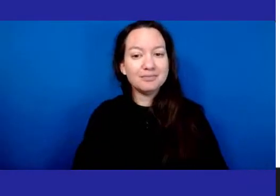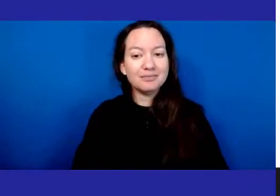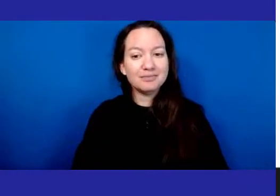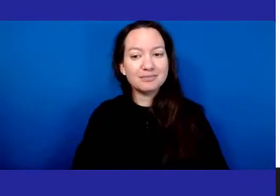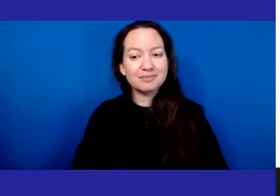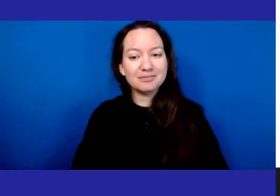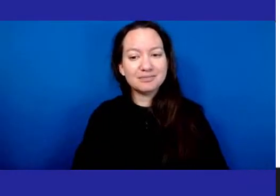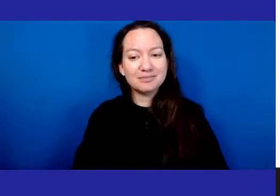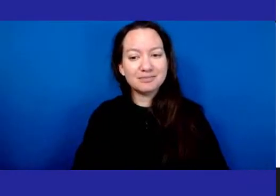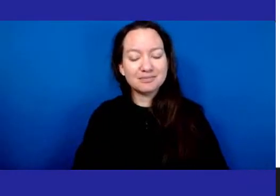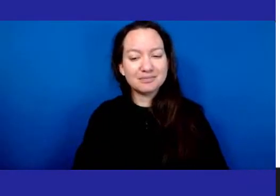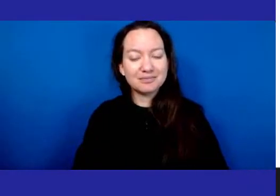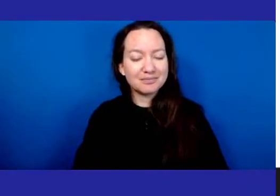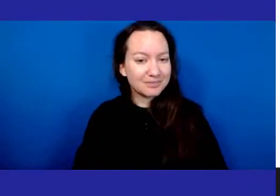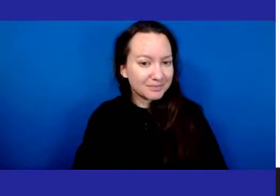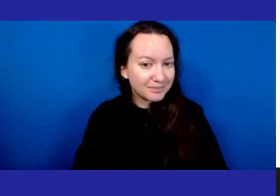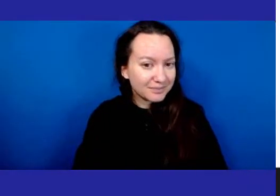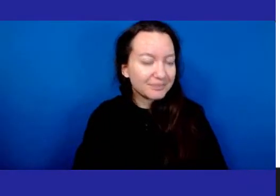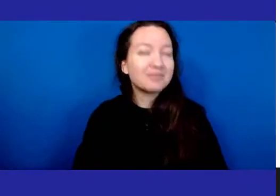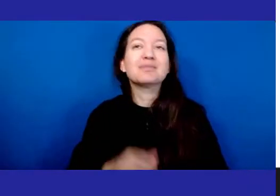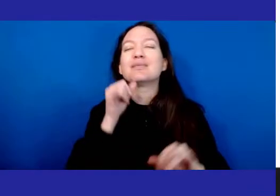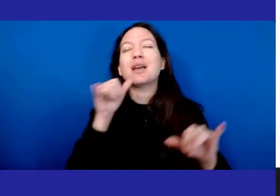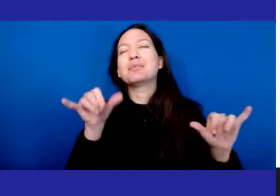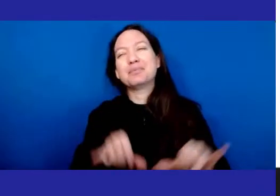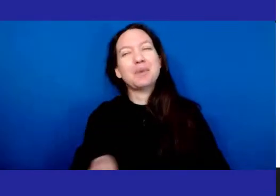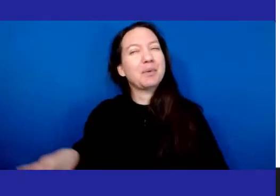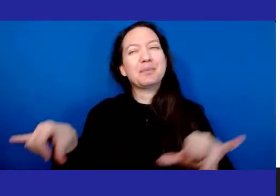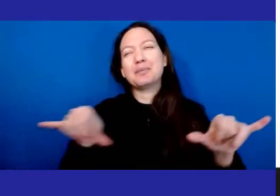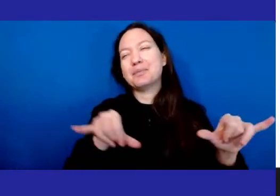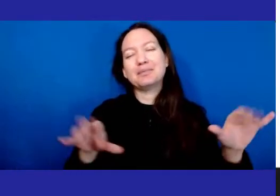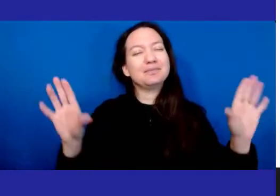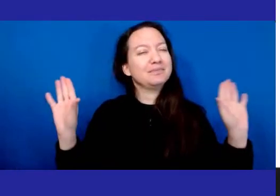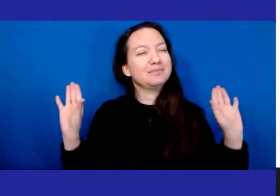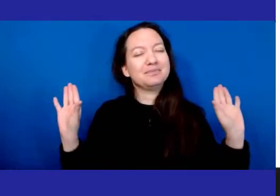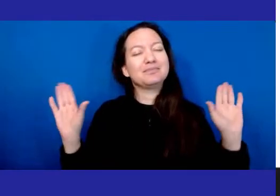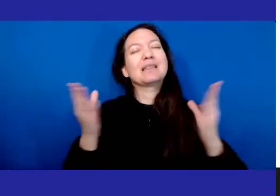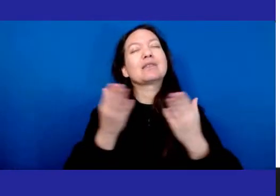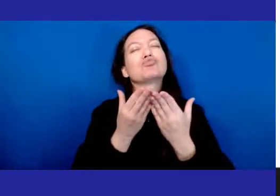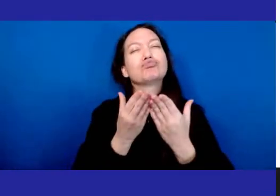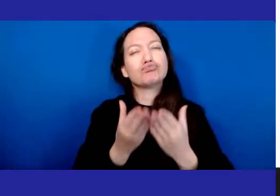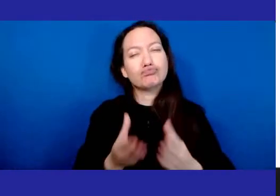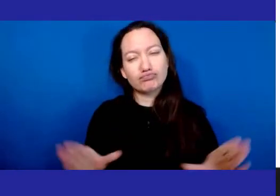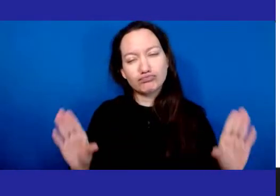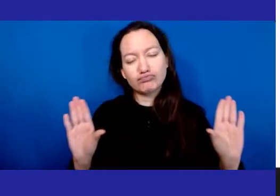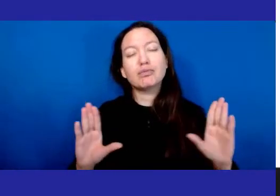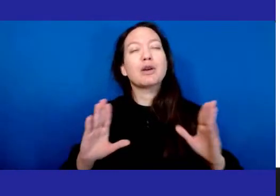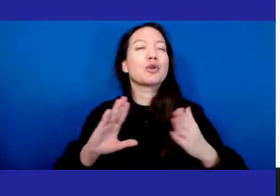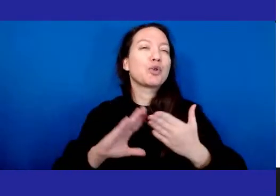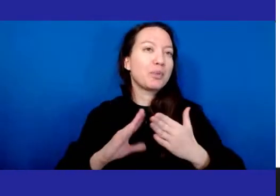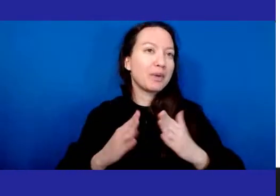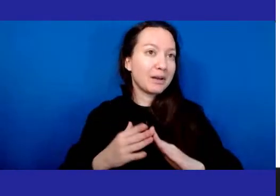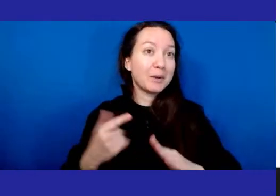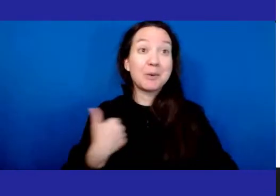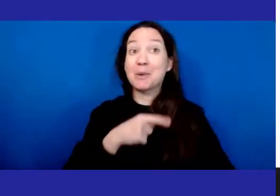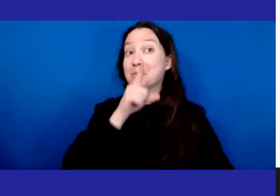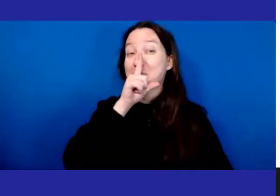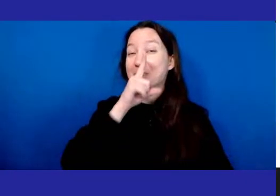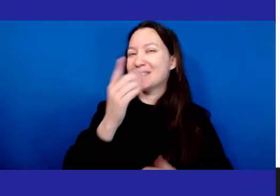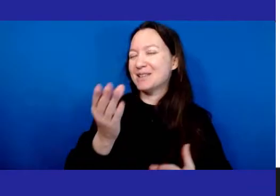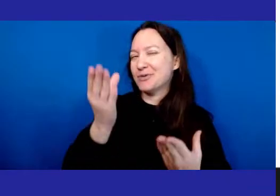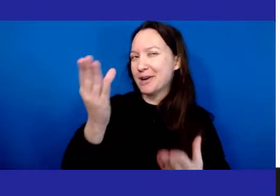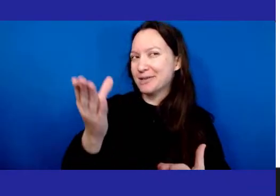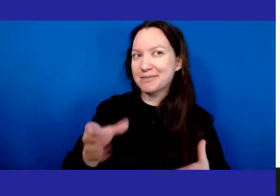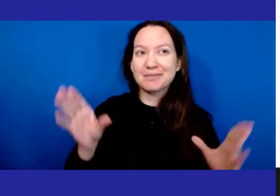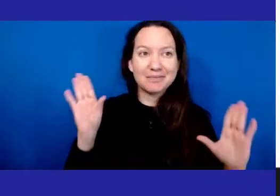Well, it's not a one size Do fits not take all. these things literally. These are just generalizations about the community, not anything we would suggest or do, just so you're Right.